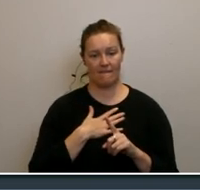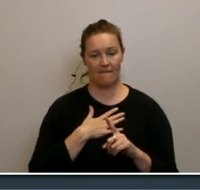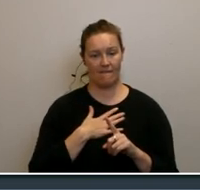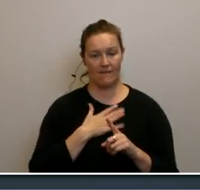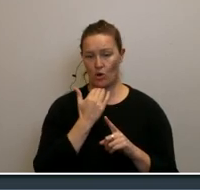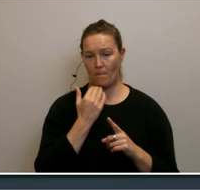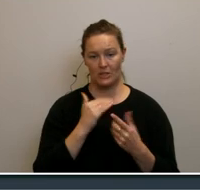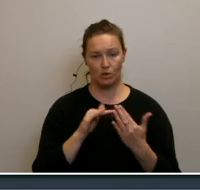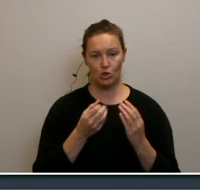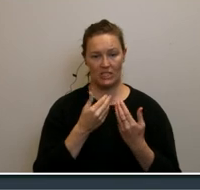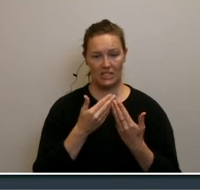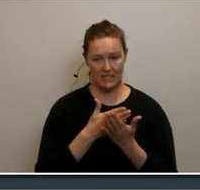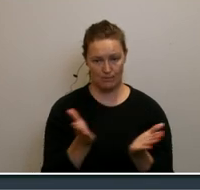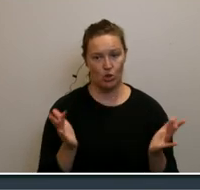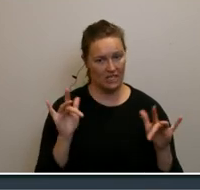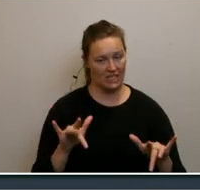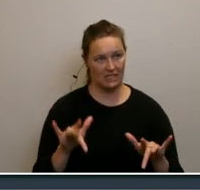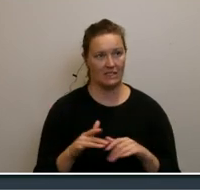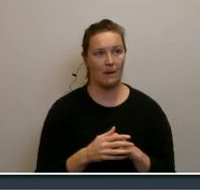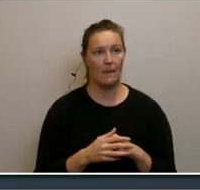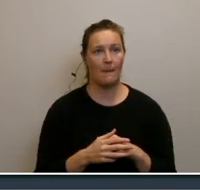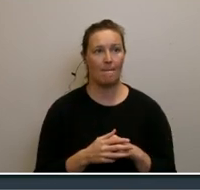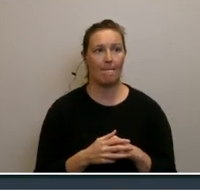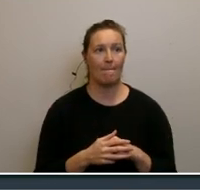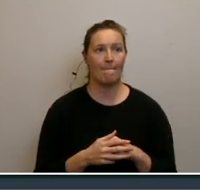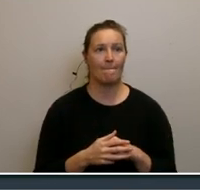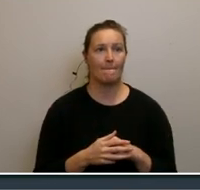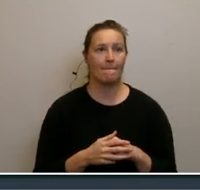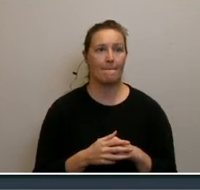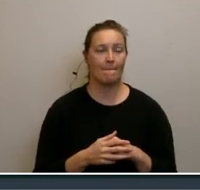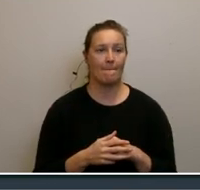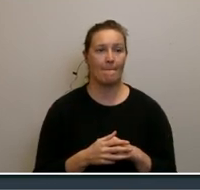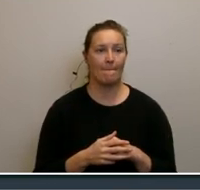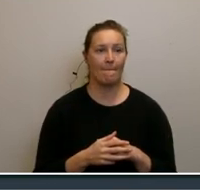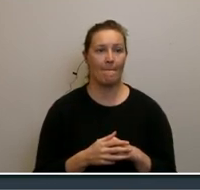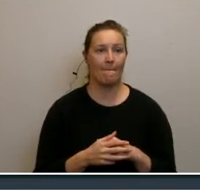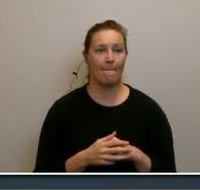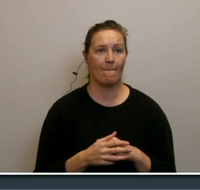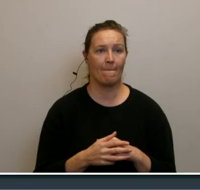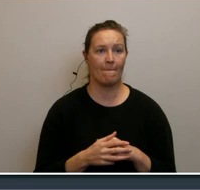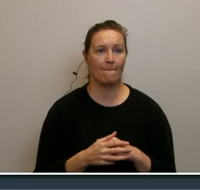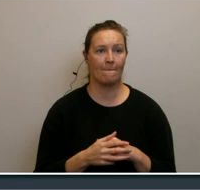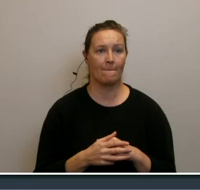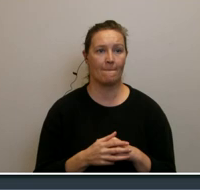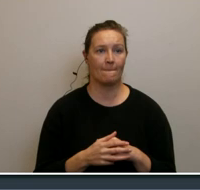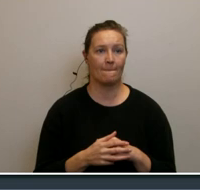exposure is concerned, for obvious reasons. But notwithstanding that, there's a lot of city fathers, even as at